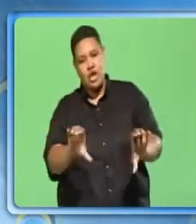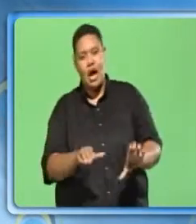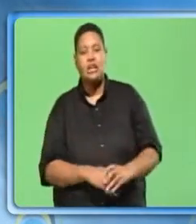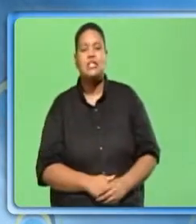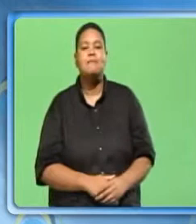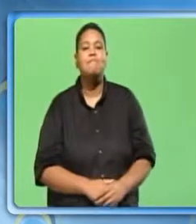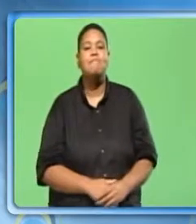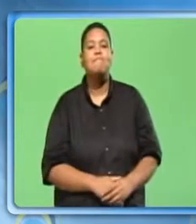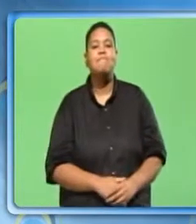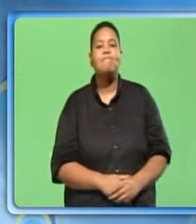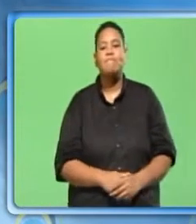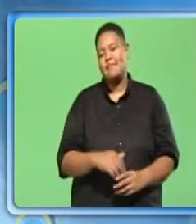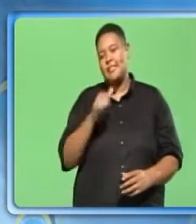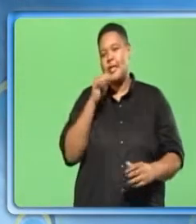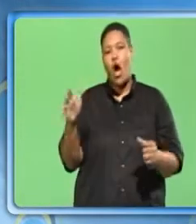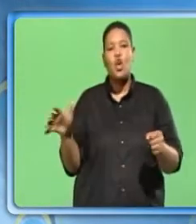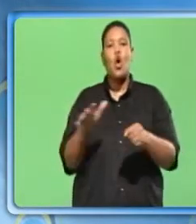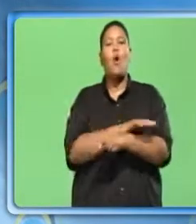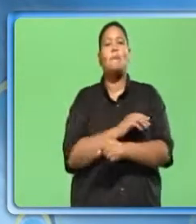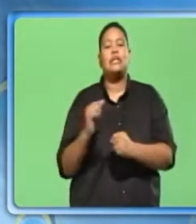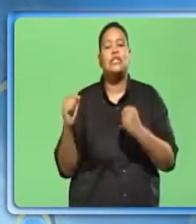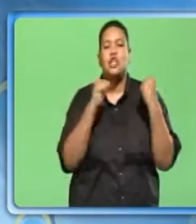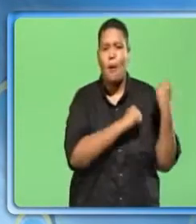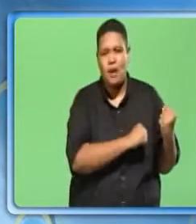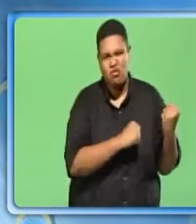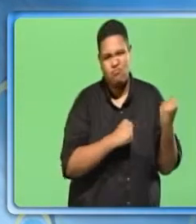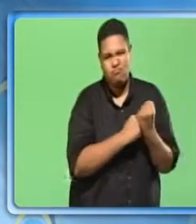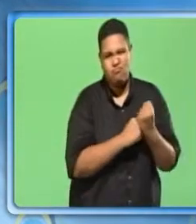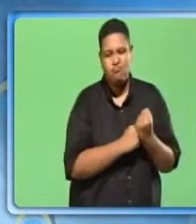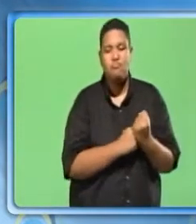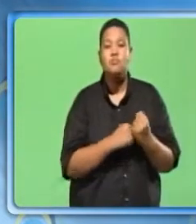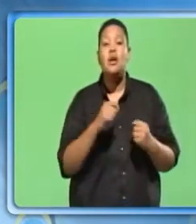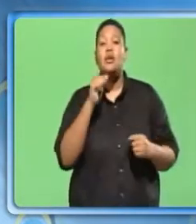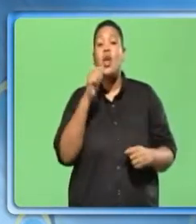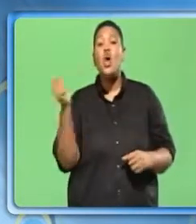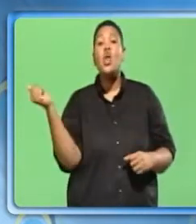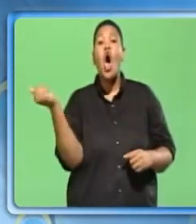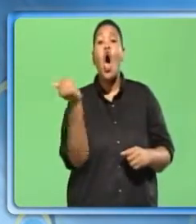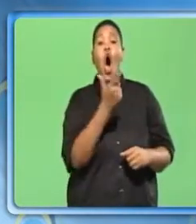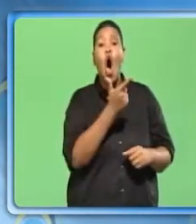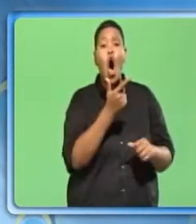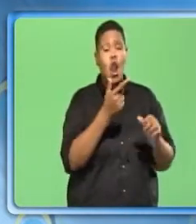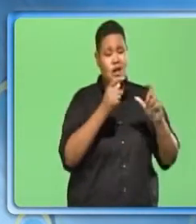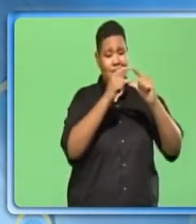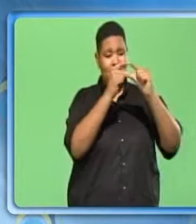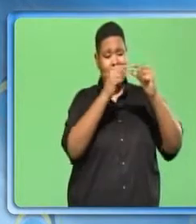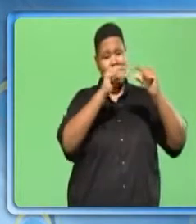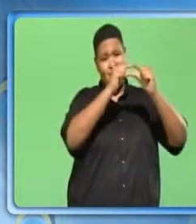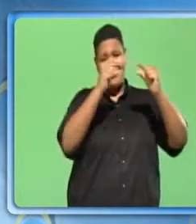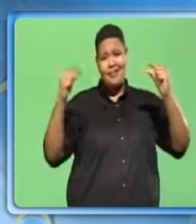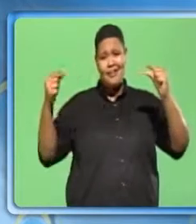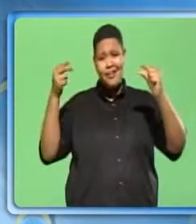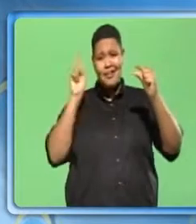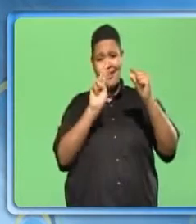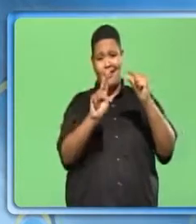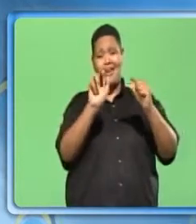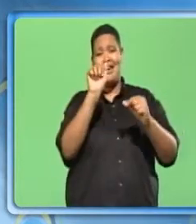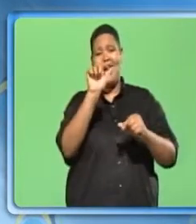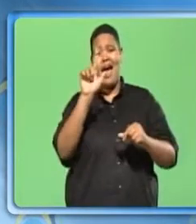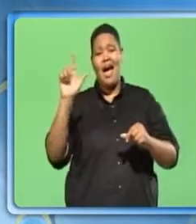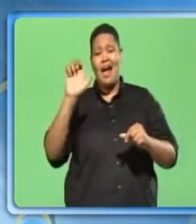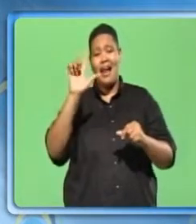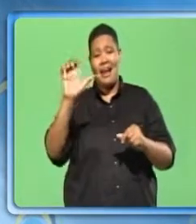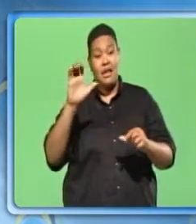Incomplete dominance. Not all alternative alleles are fully dominant or recessive in